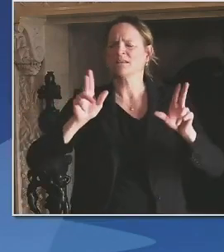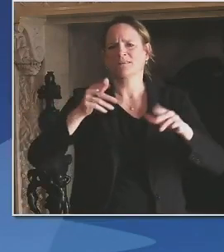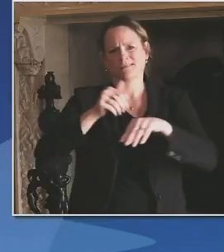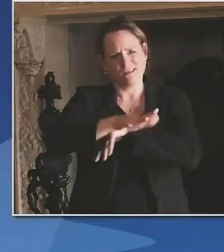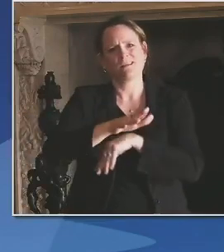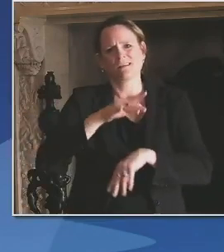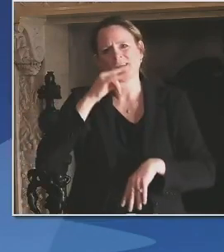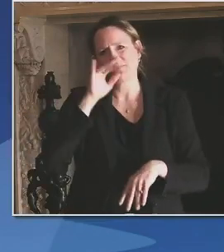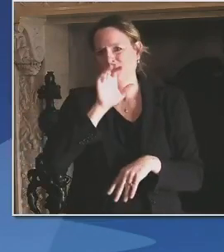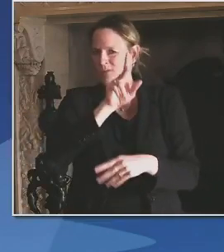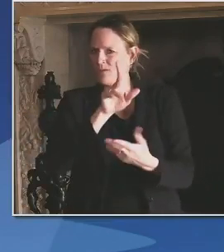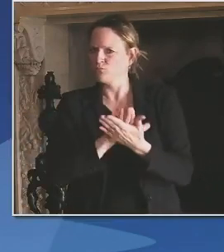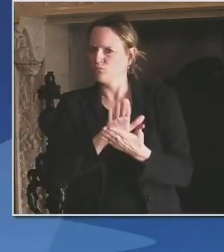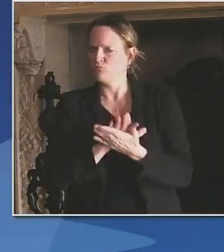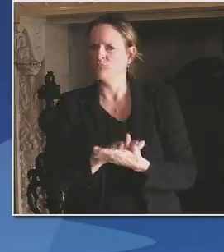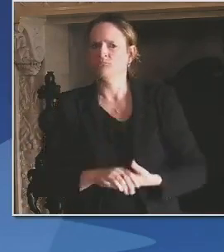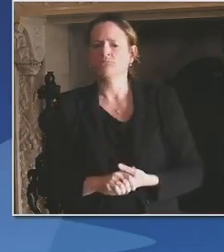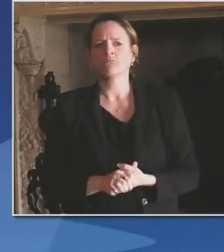Jeremy?